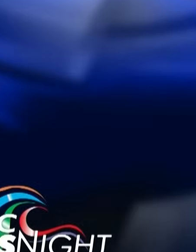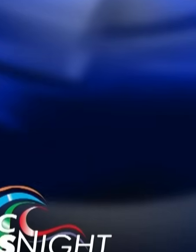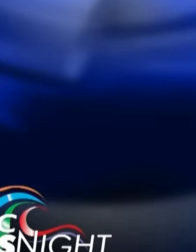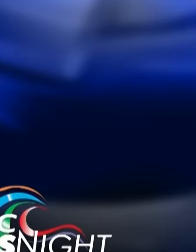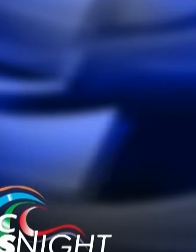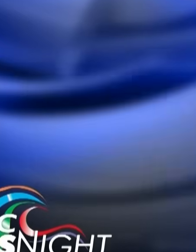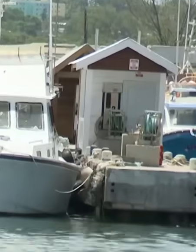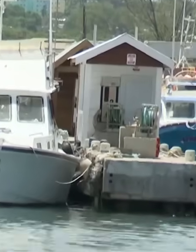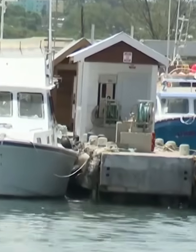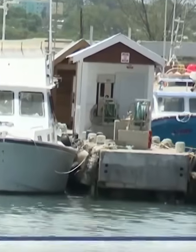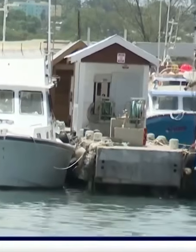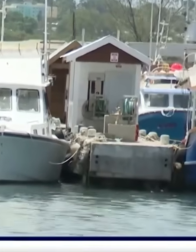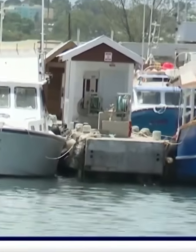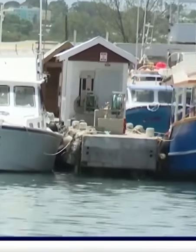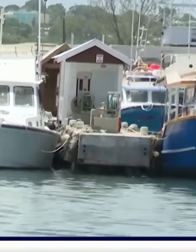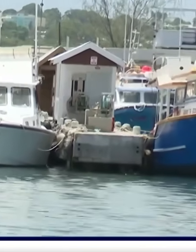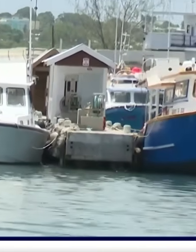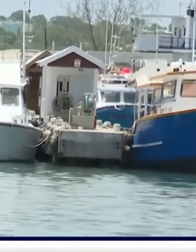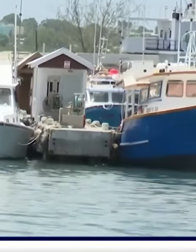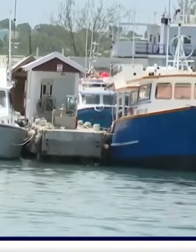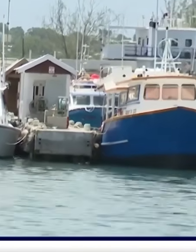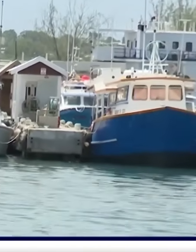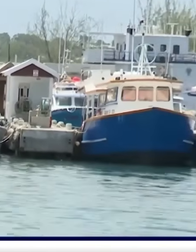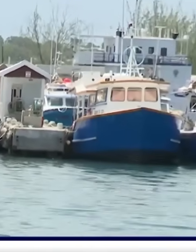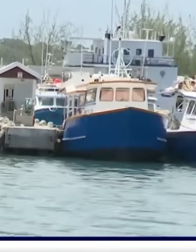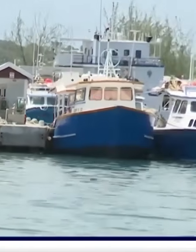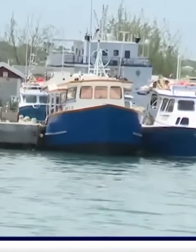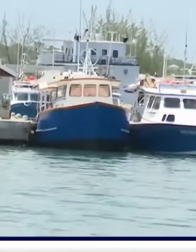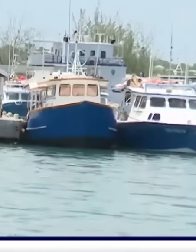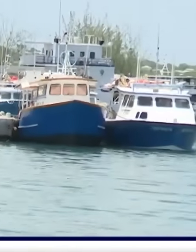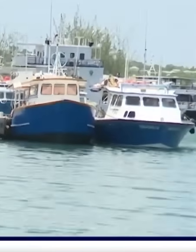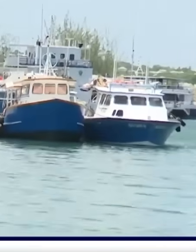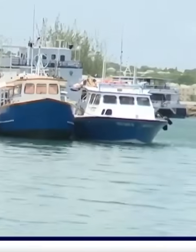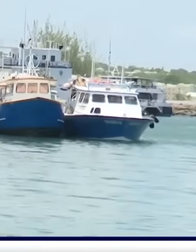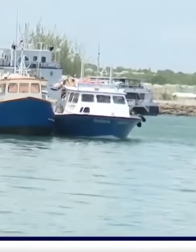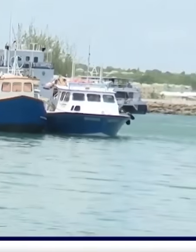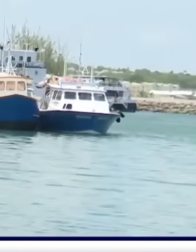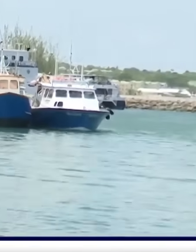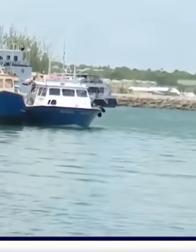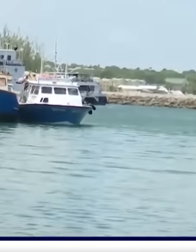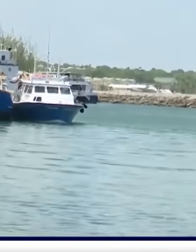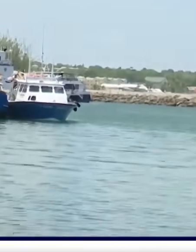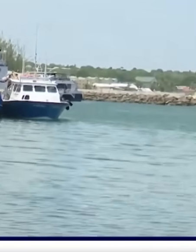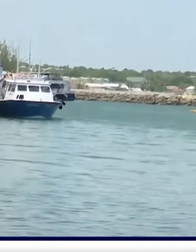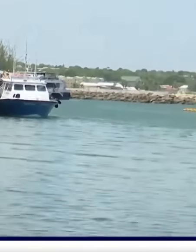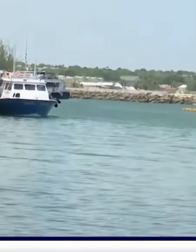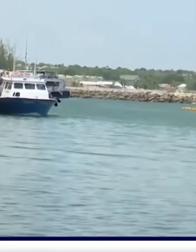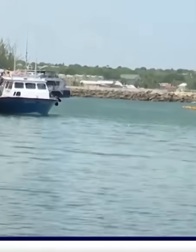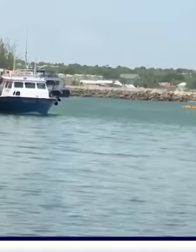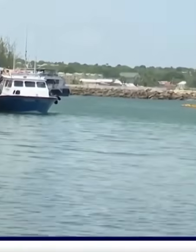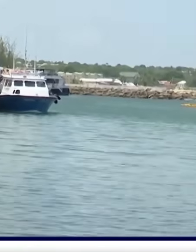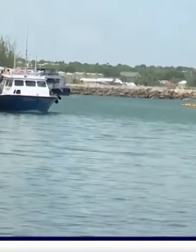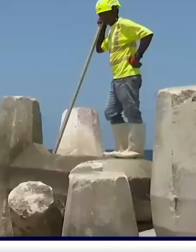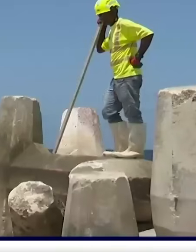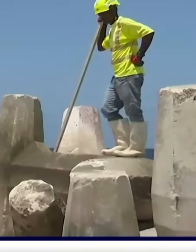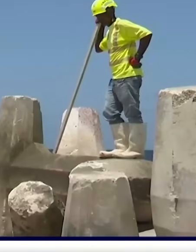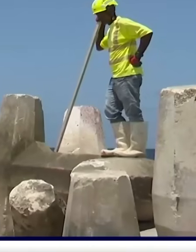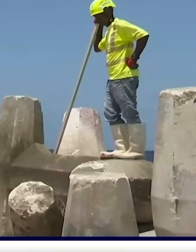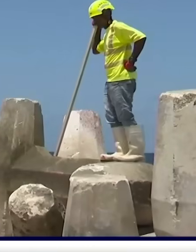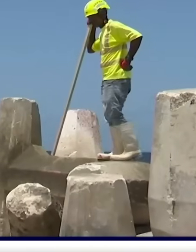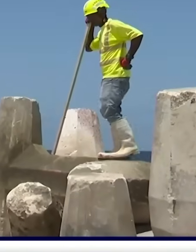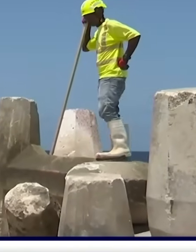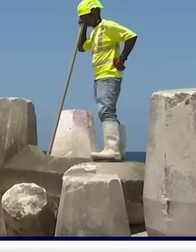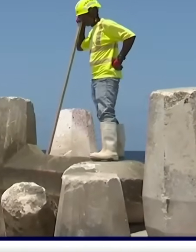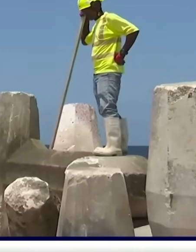the news tonight, the local fishing fleet getting back up to speed a year after Hurricane Beryl. Work progressing on